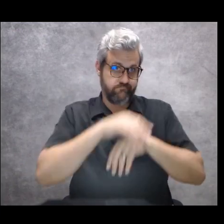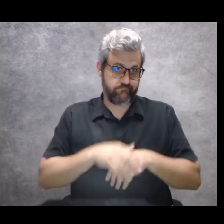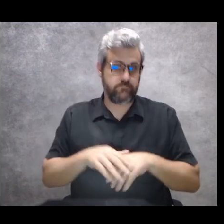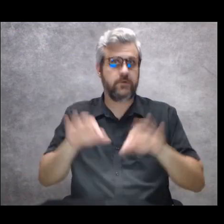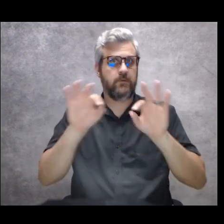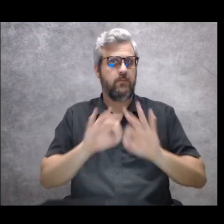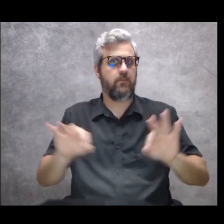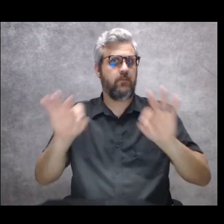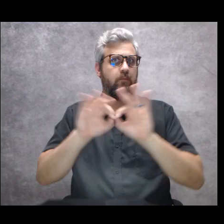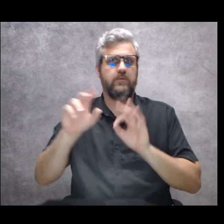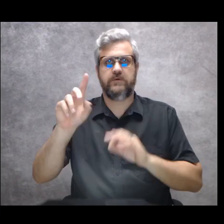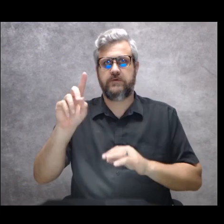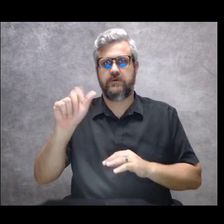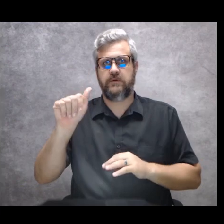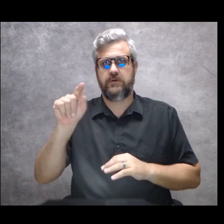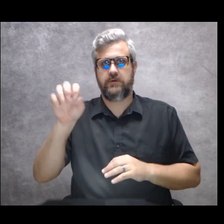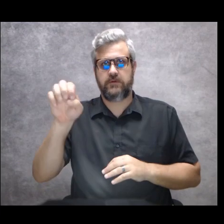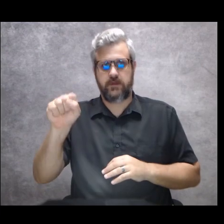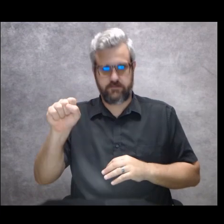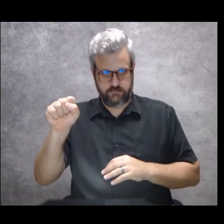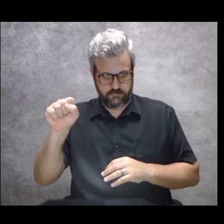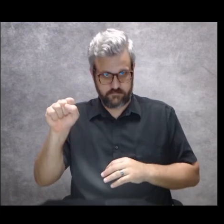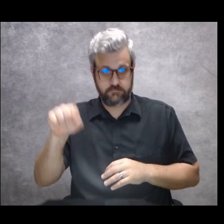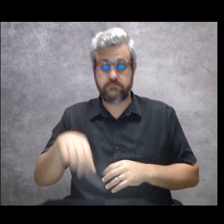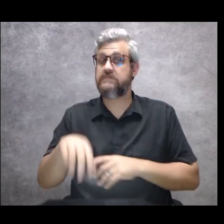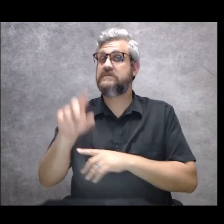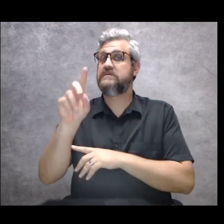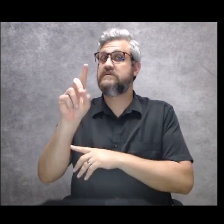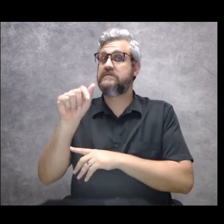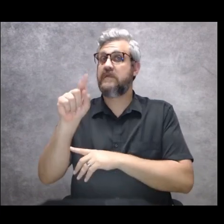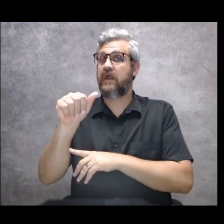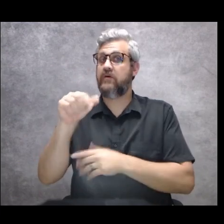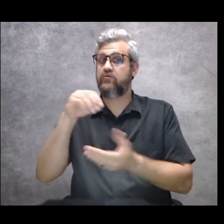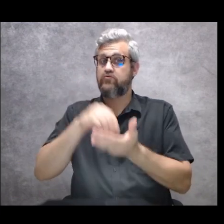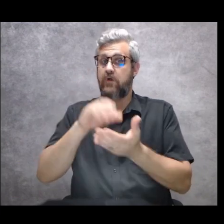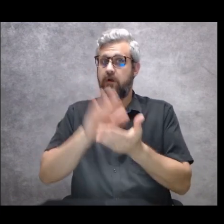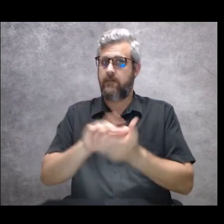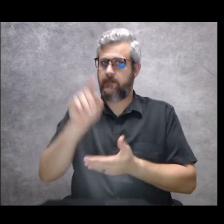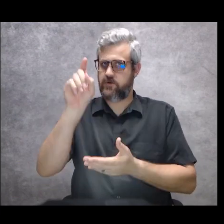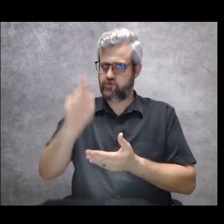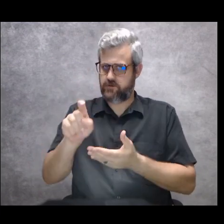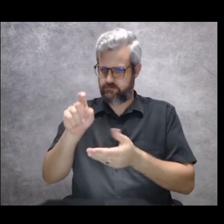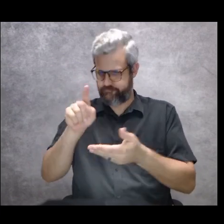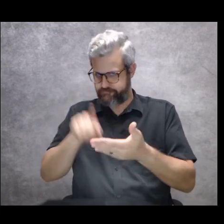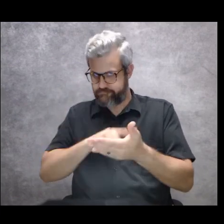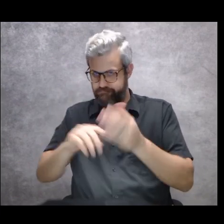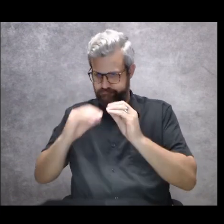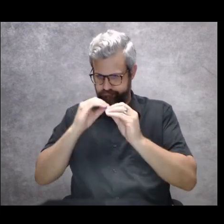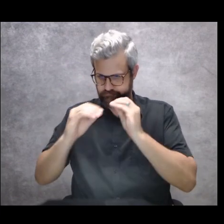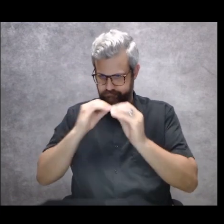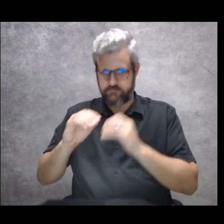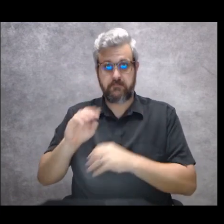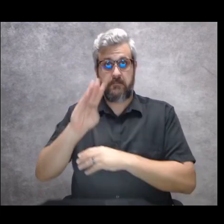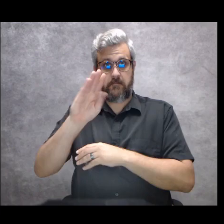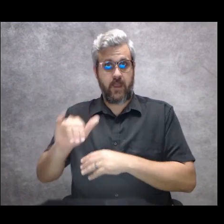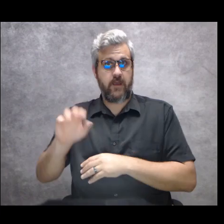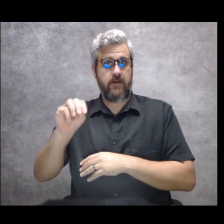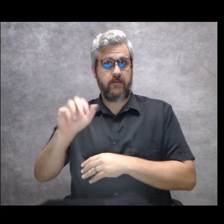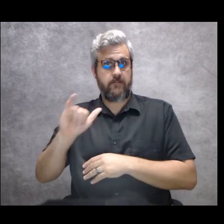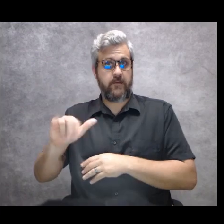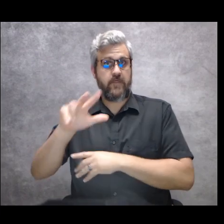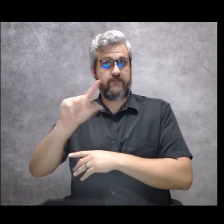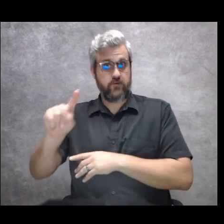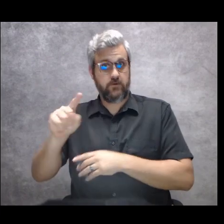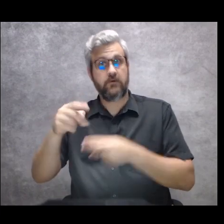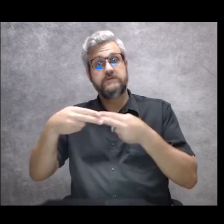These are the important dates. Data and records should be corrected by May 31st. The following